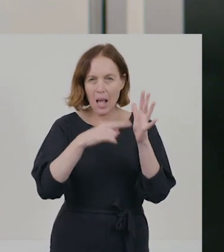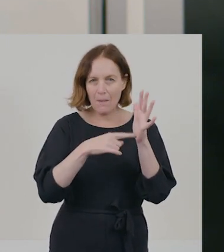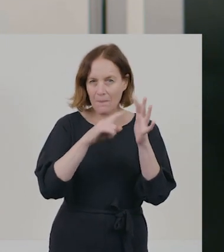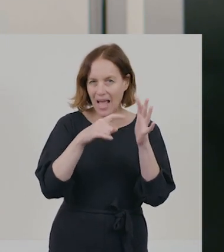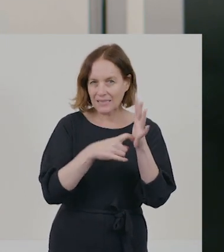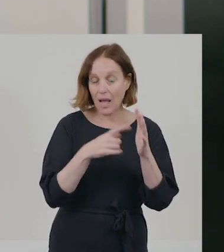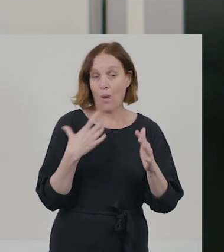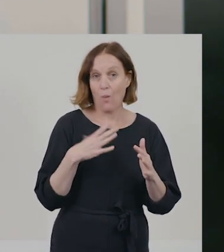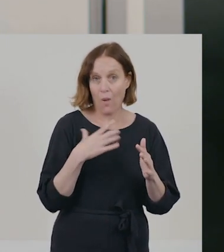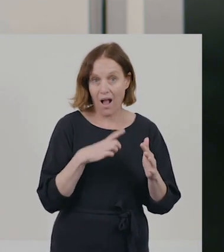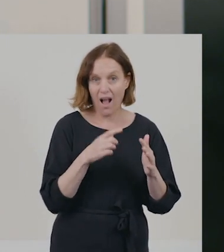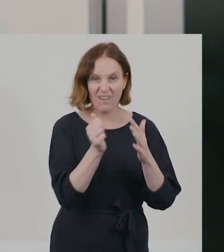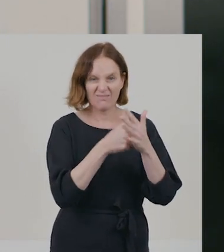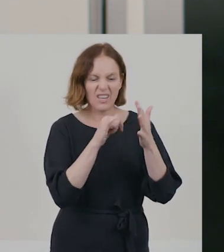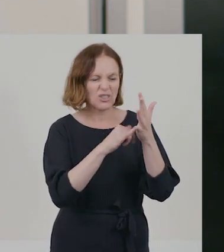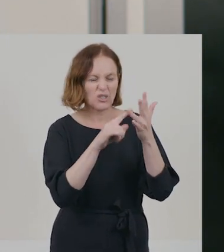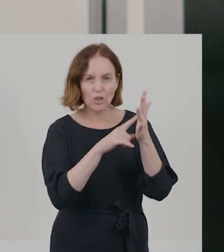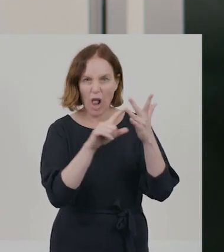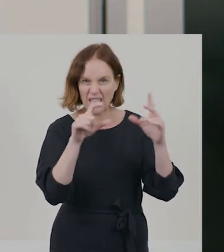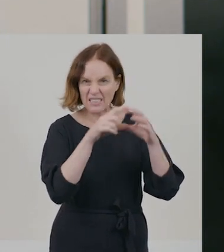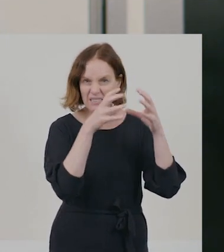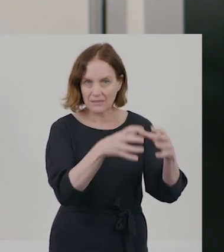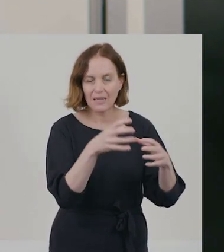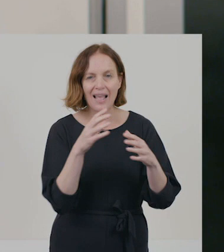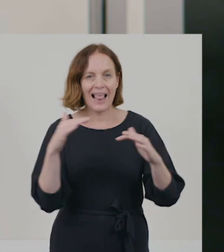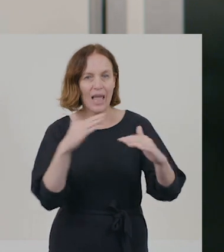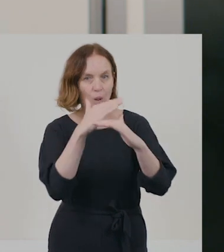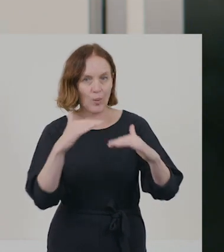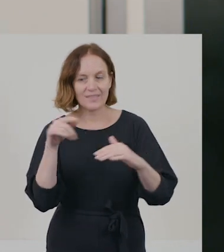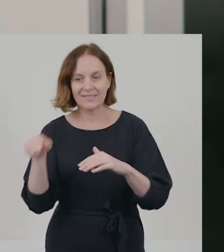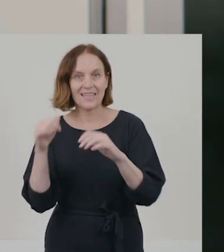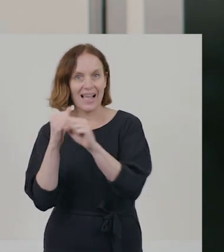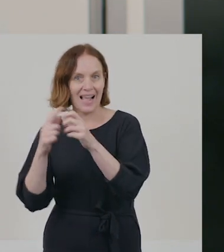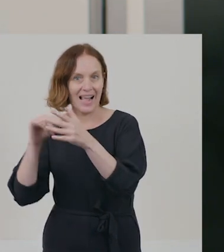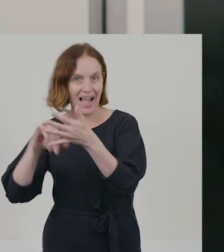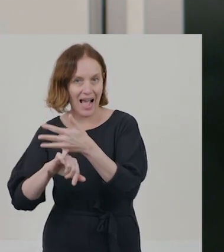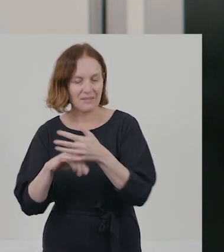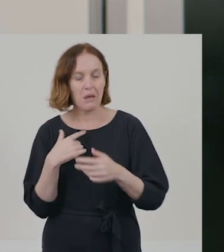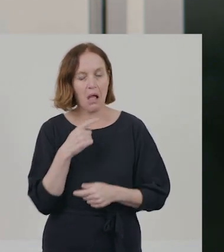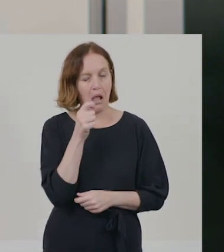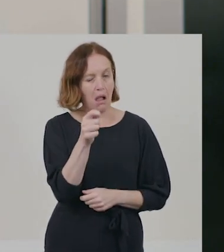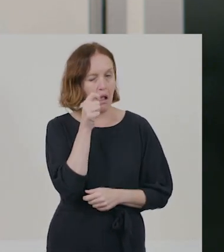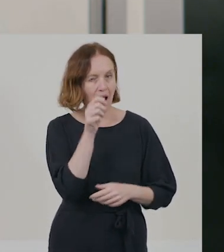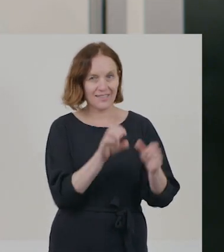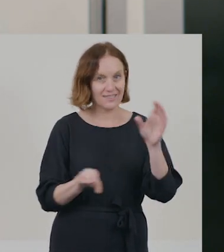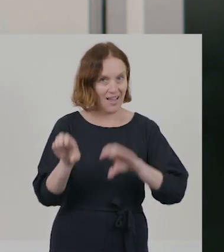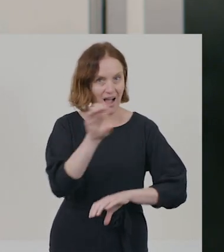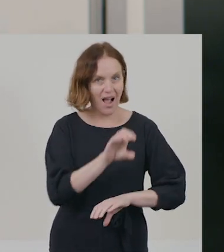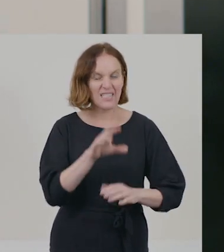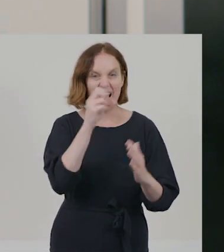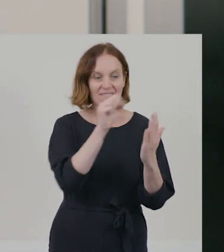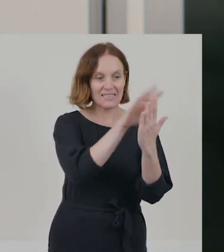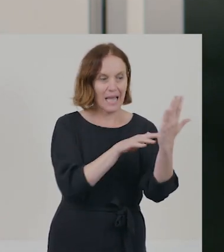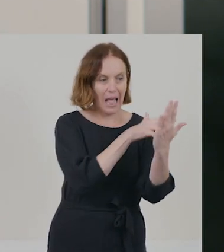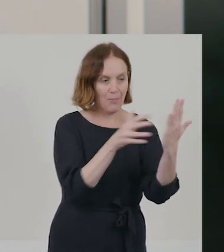they are a solid, liquid or gas. Let's take a scientific approach and use a table to plan and record